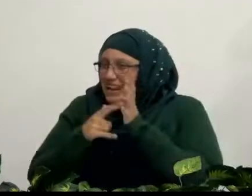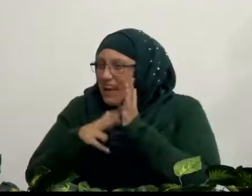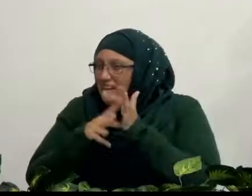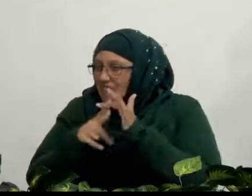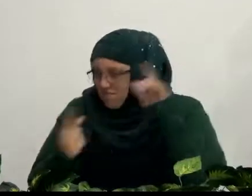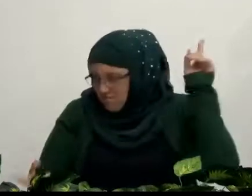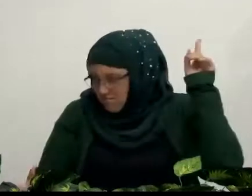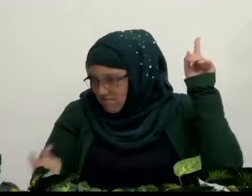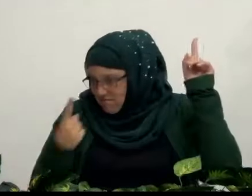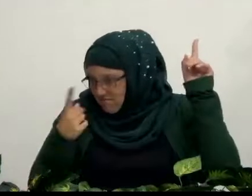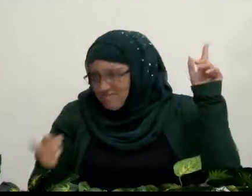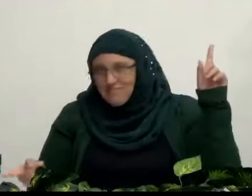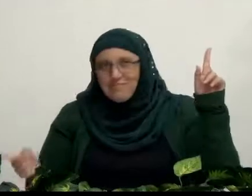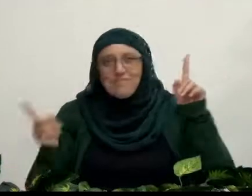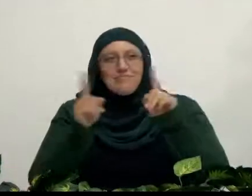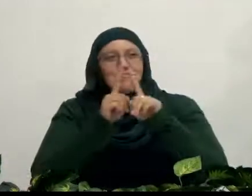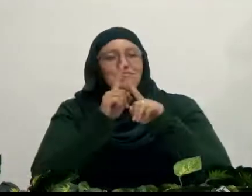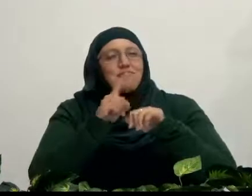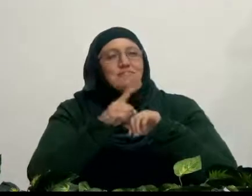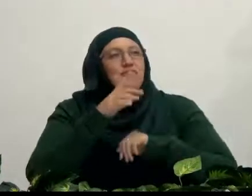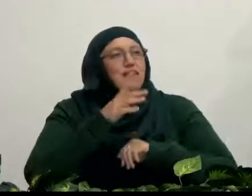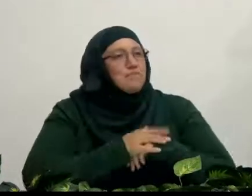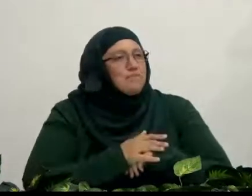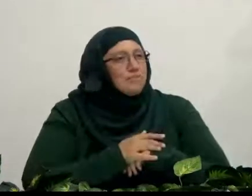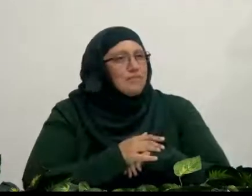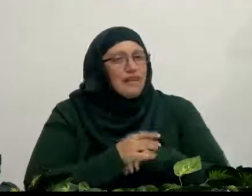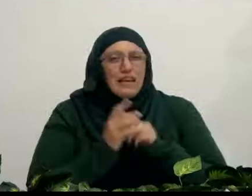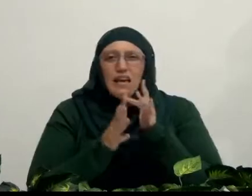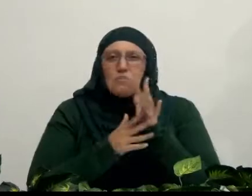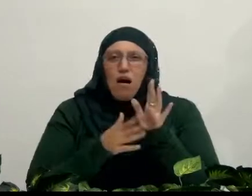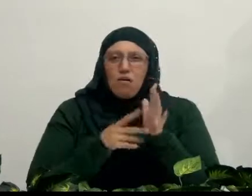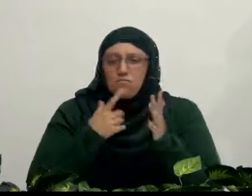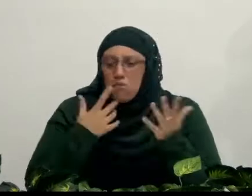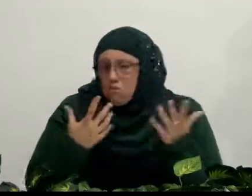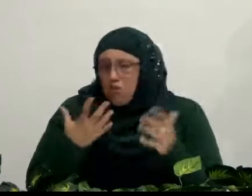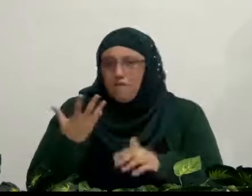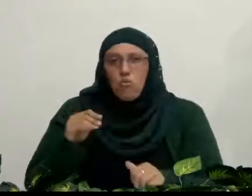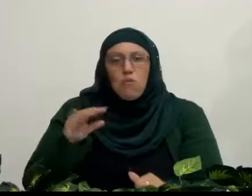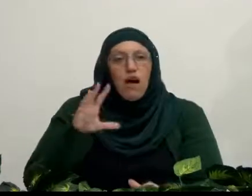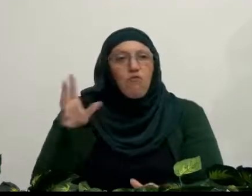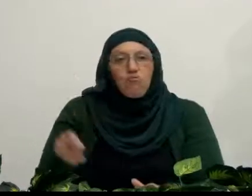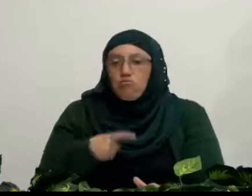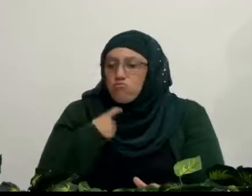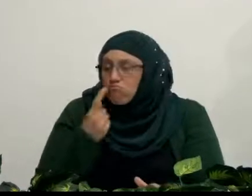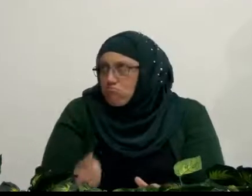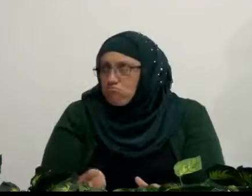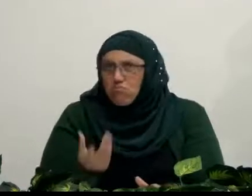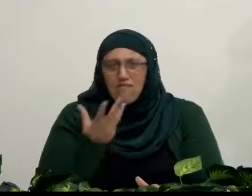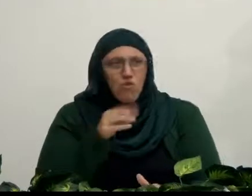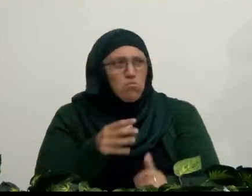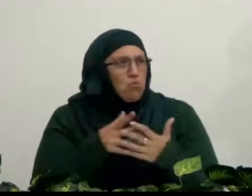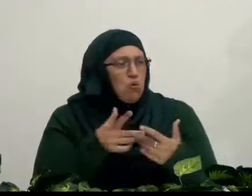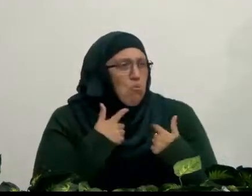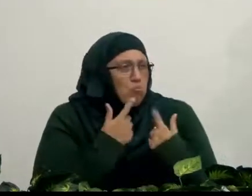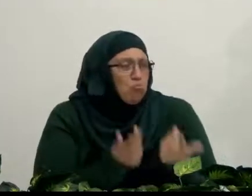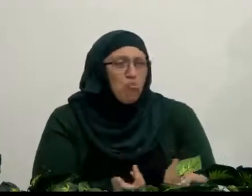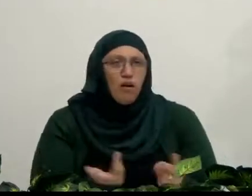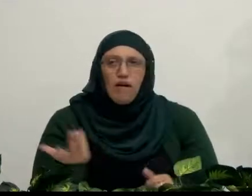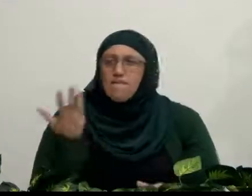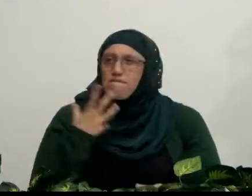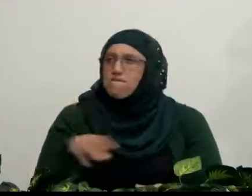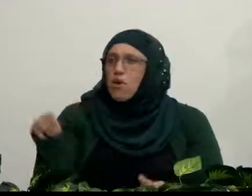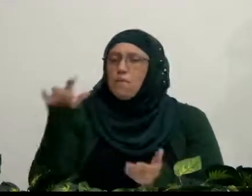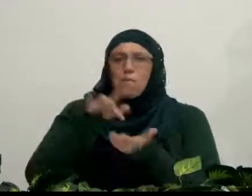female slave. And the Imam says that, so what, she's from Africa? So what, she's from America? So what, she's from Middle